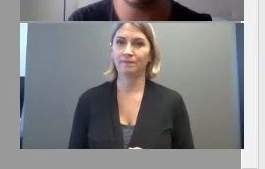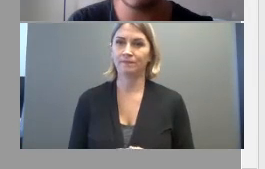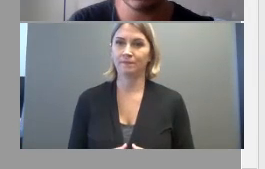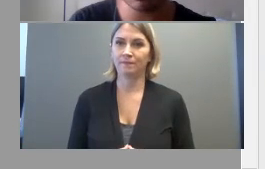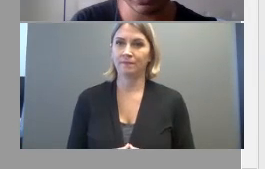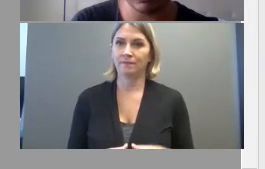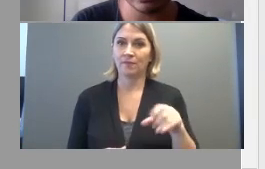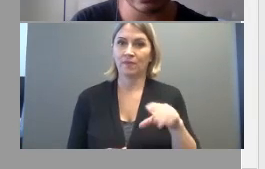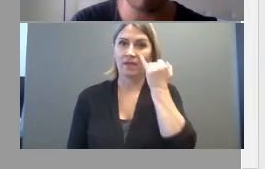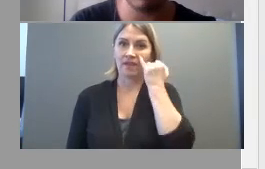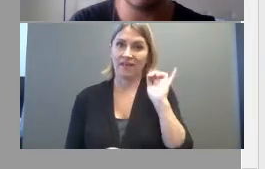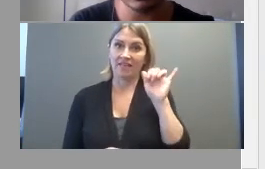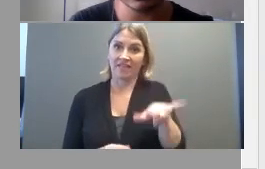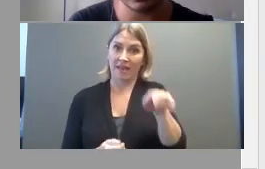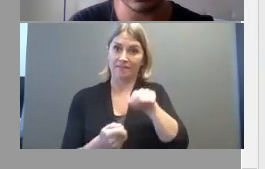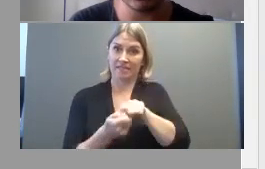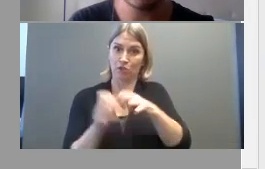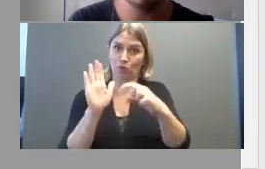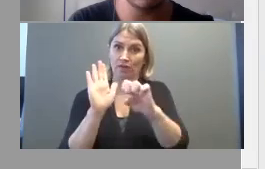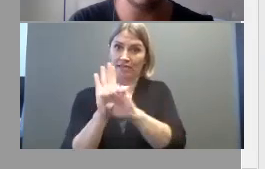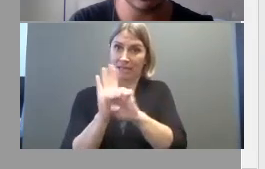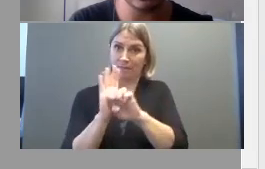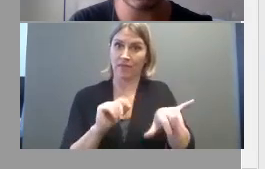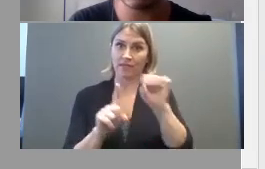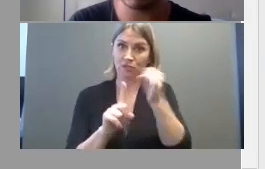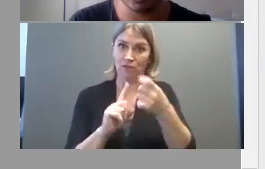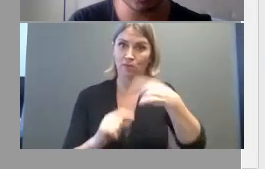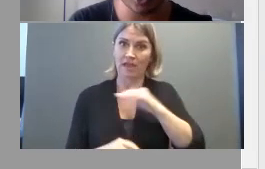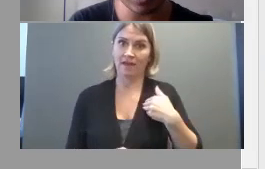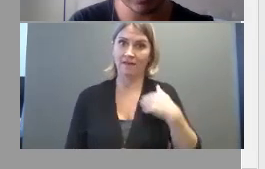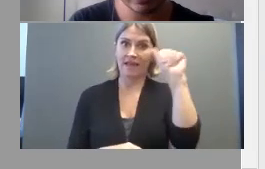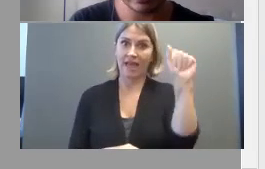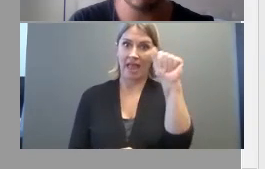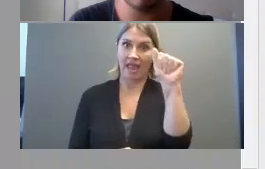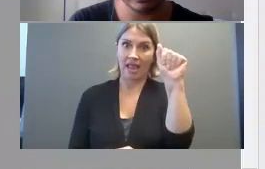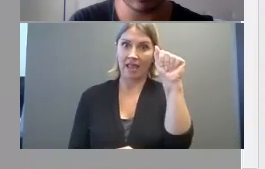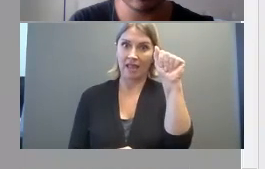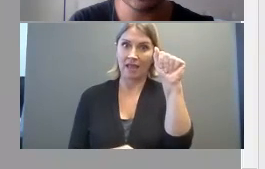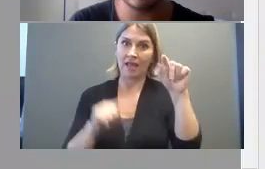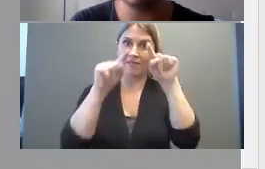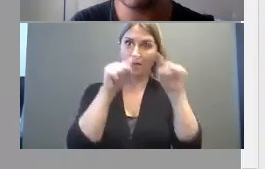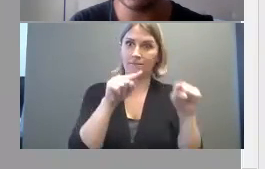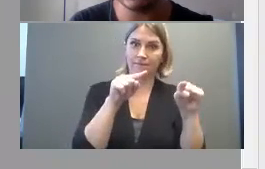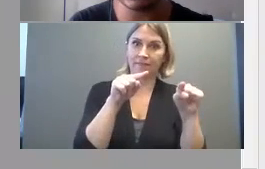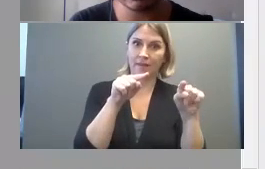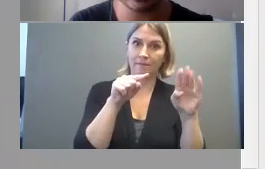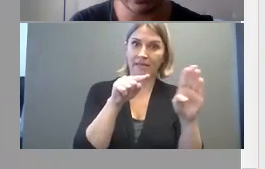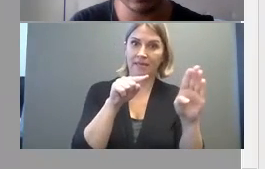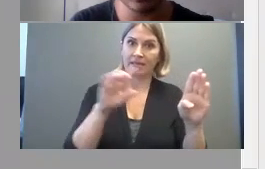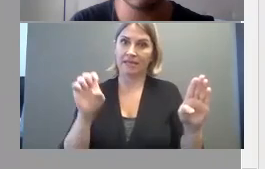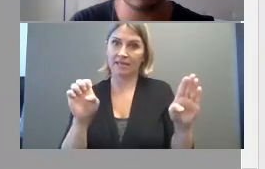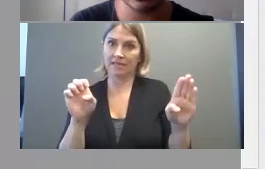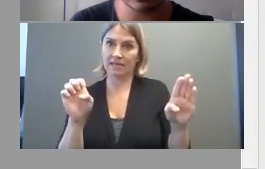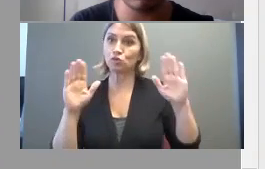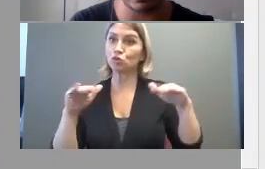So if we take this particular example, in this scenario, we have A as our root node, and from there onwards, we have B and D as our